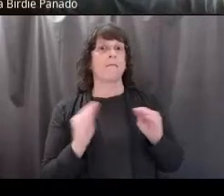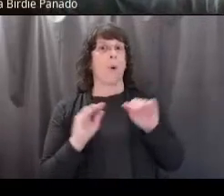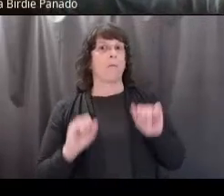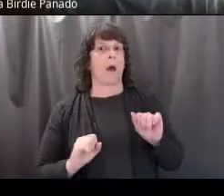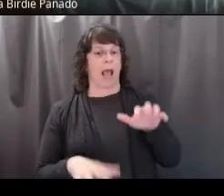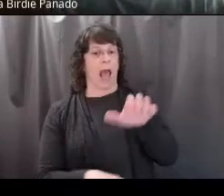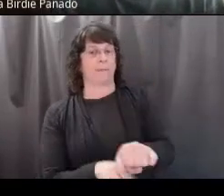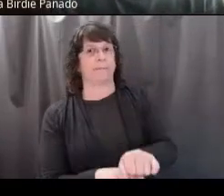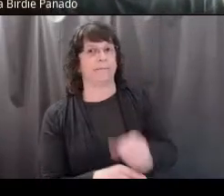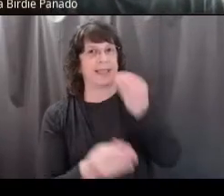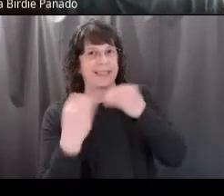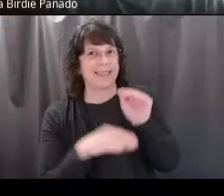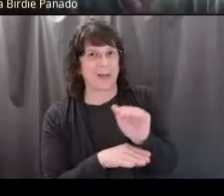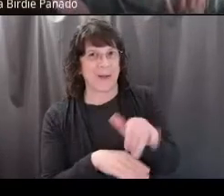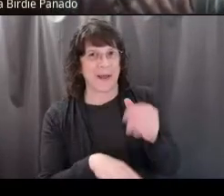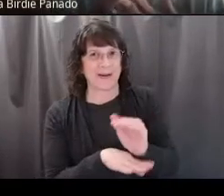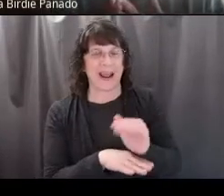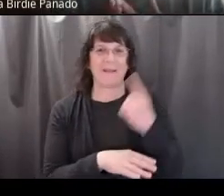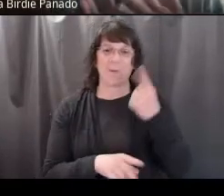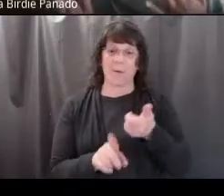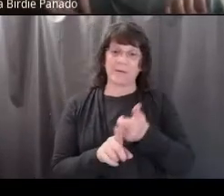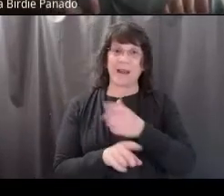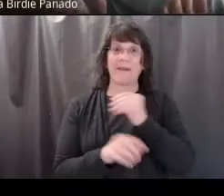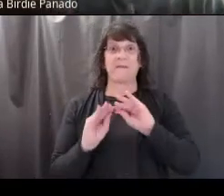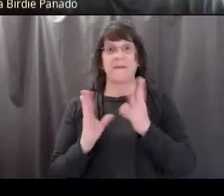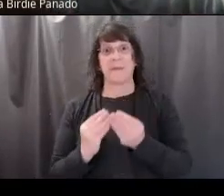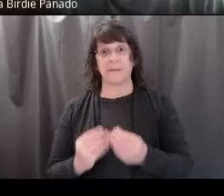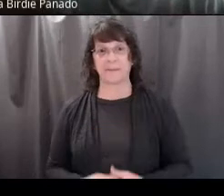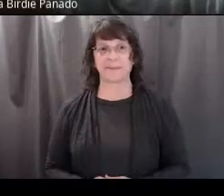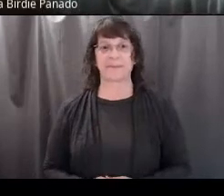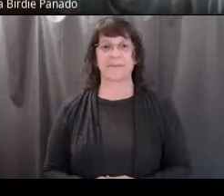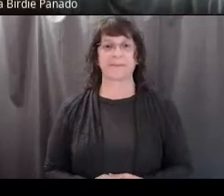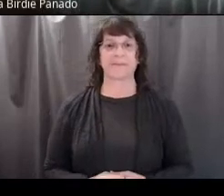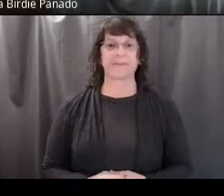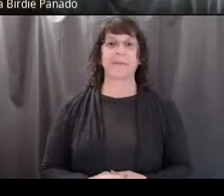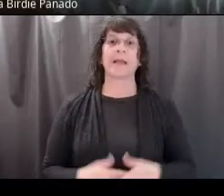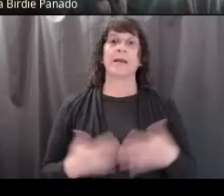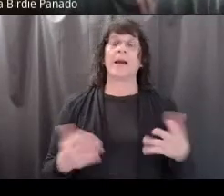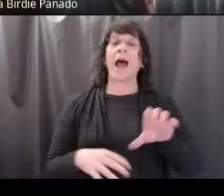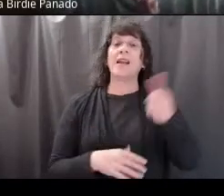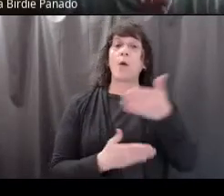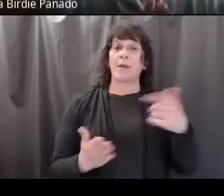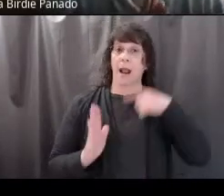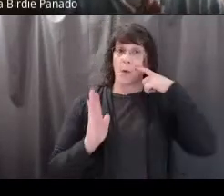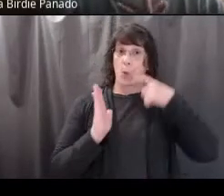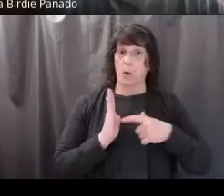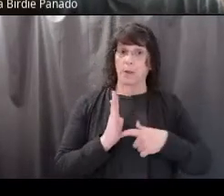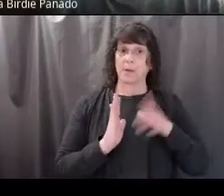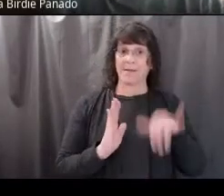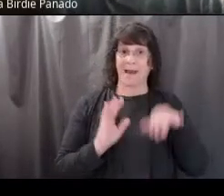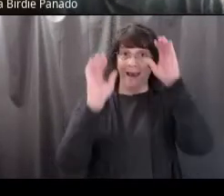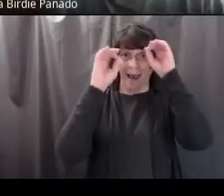to catch some dinner that night for itself and its family. And another thing I noticed about the